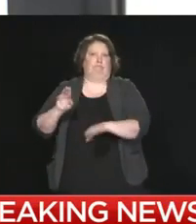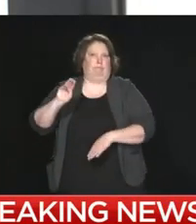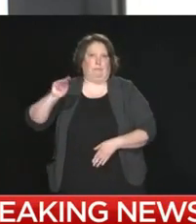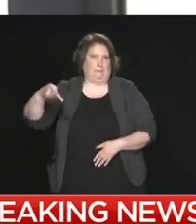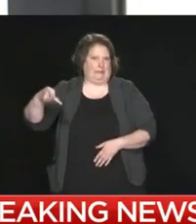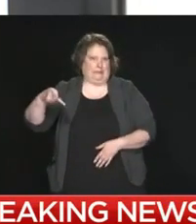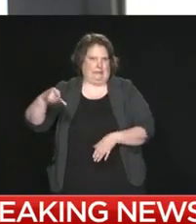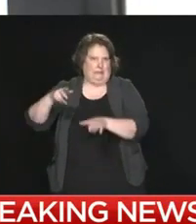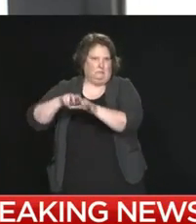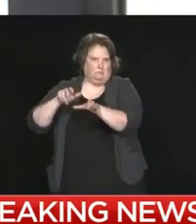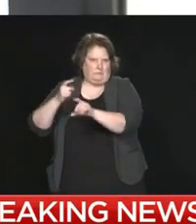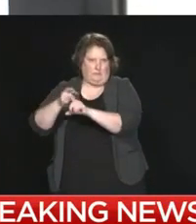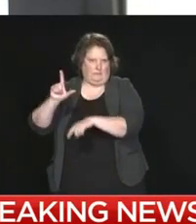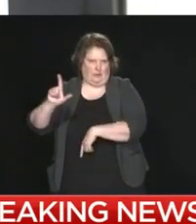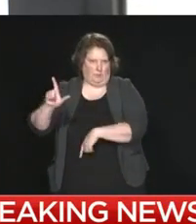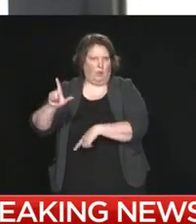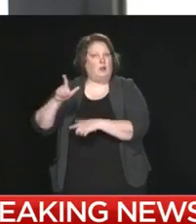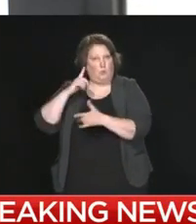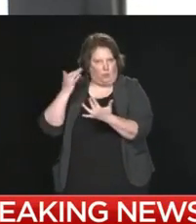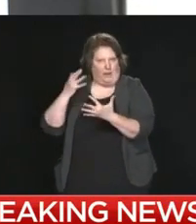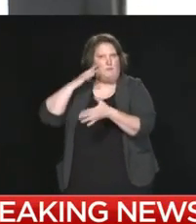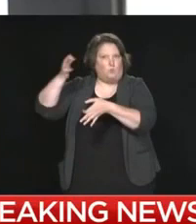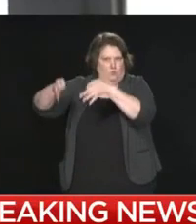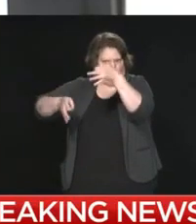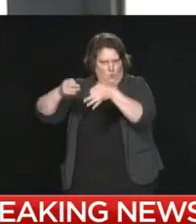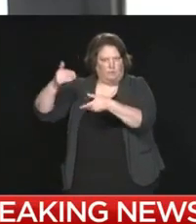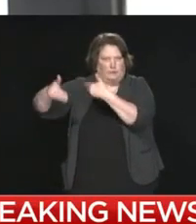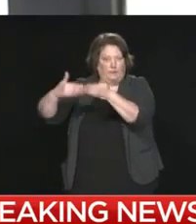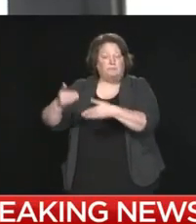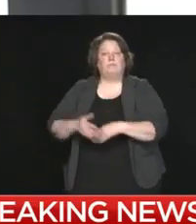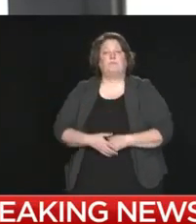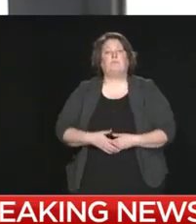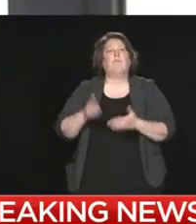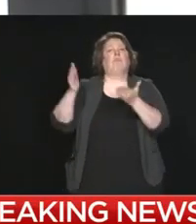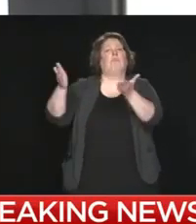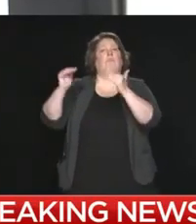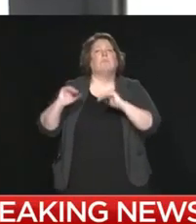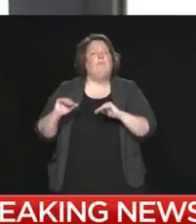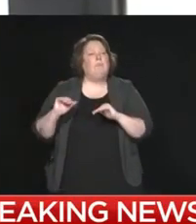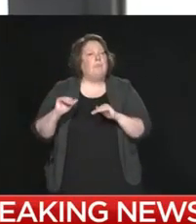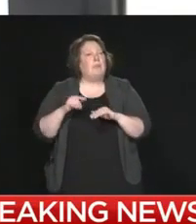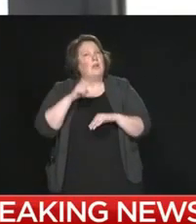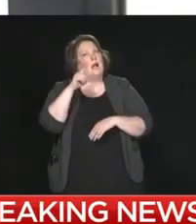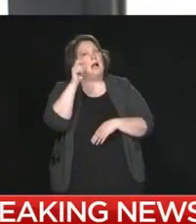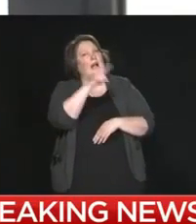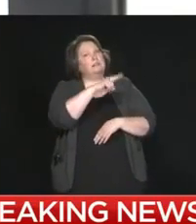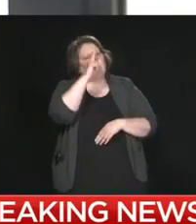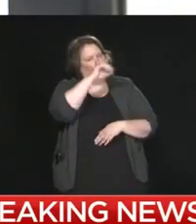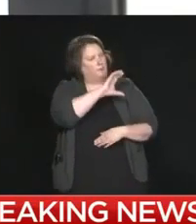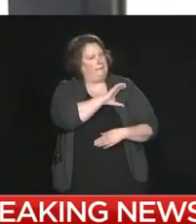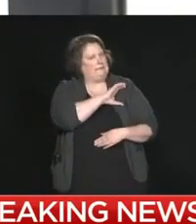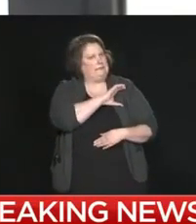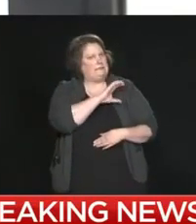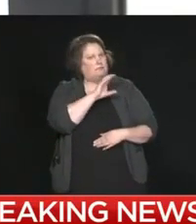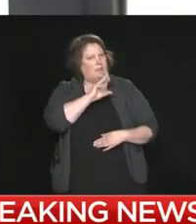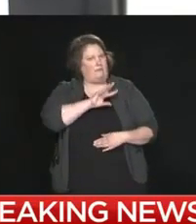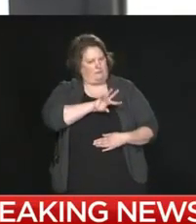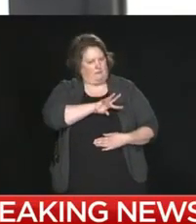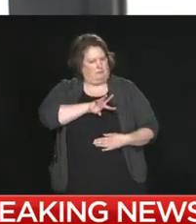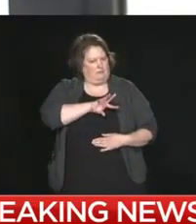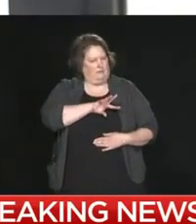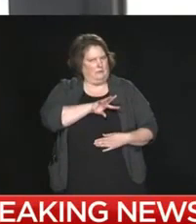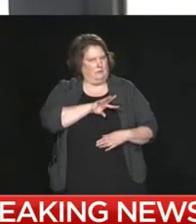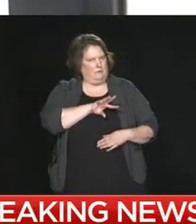While justice is underway. In your conversation with the commissioner, was it you saying